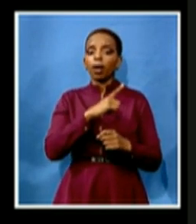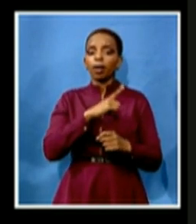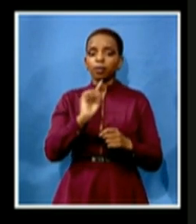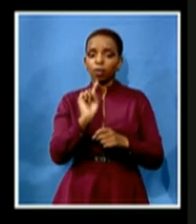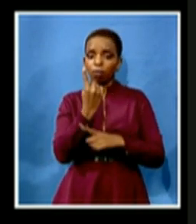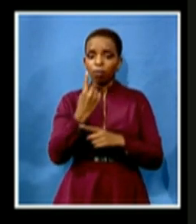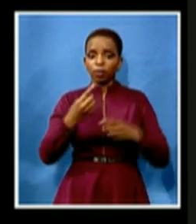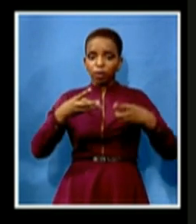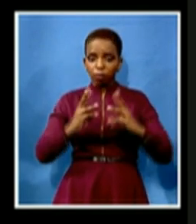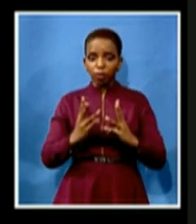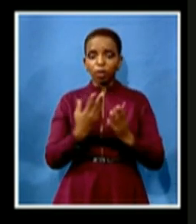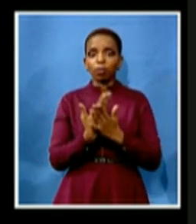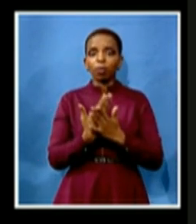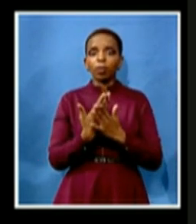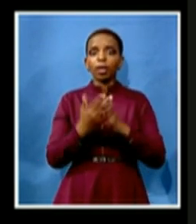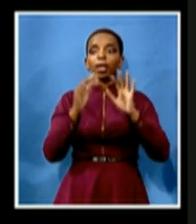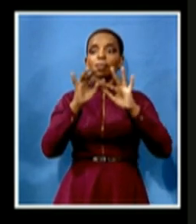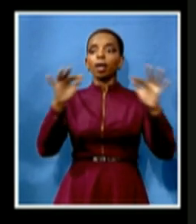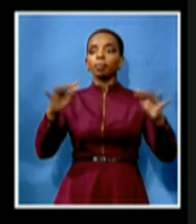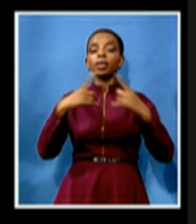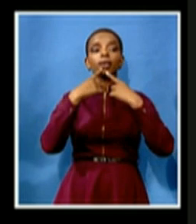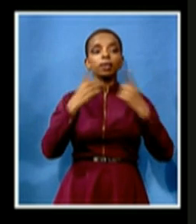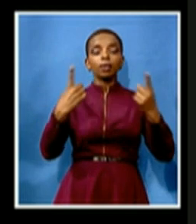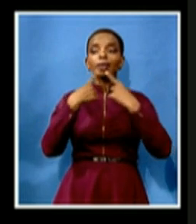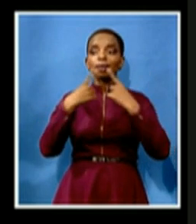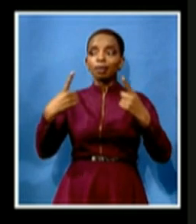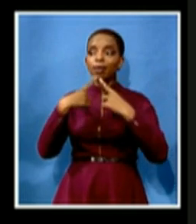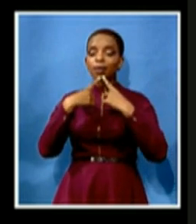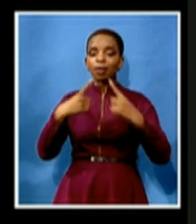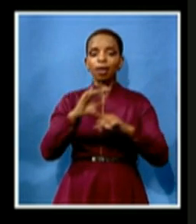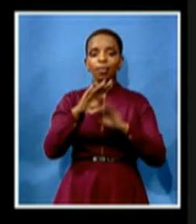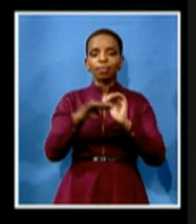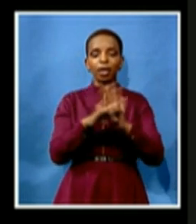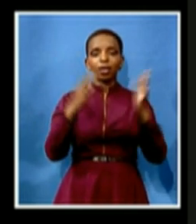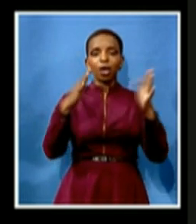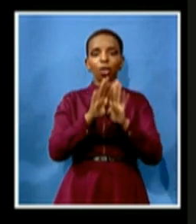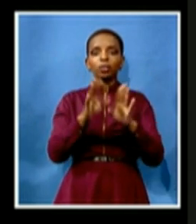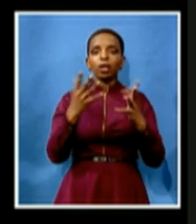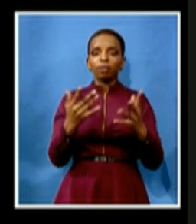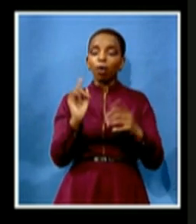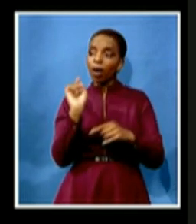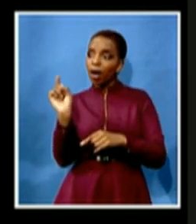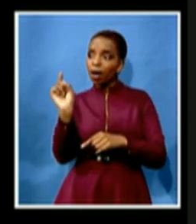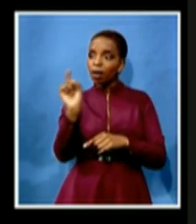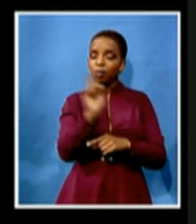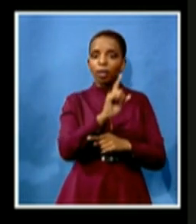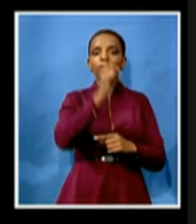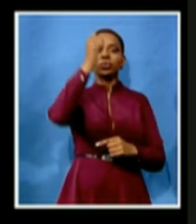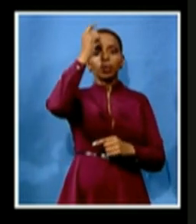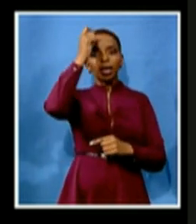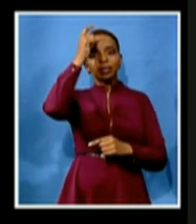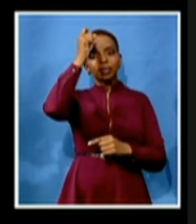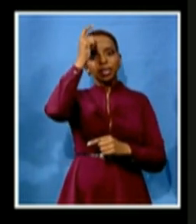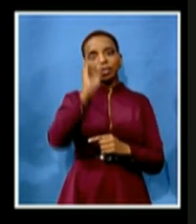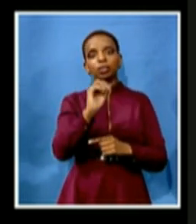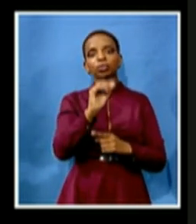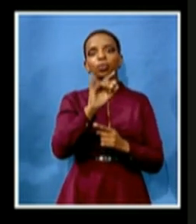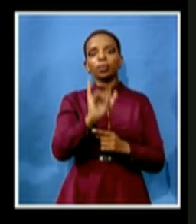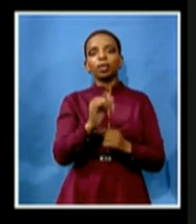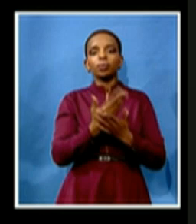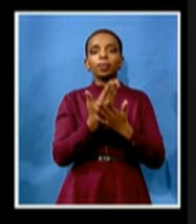measures other than a lockdown, so that everybody understands what needs to be done in order to fight this virus. Thank you.